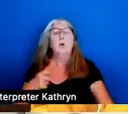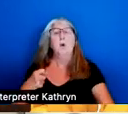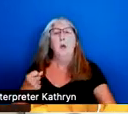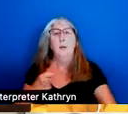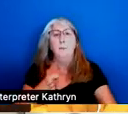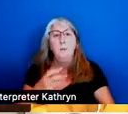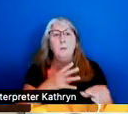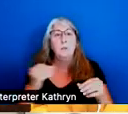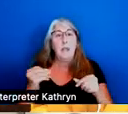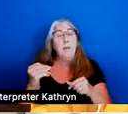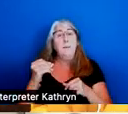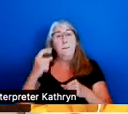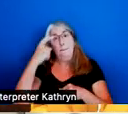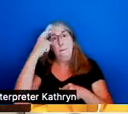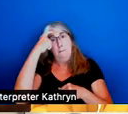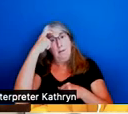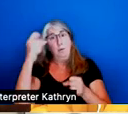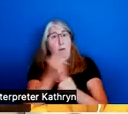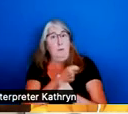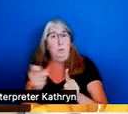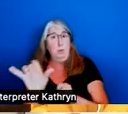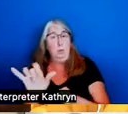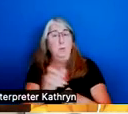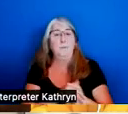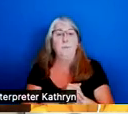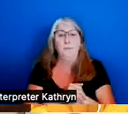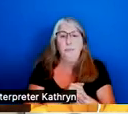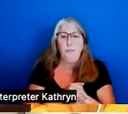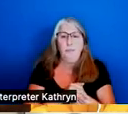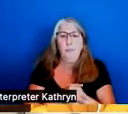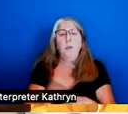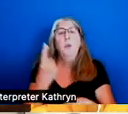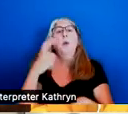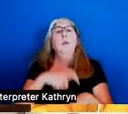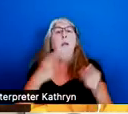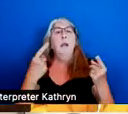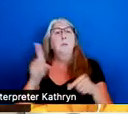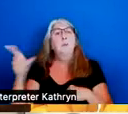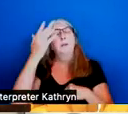and mental abuse. One time, he forgot that there was neighbors